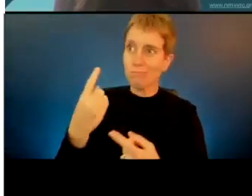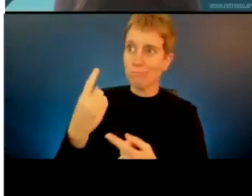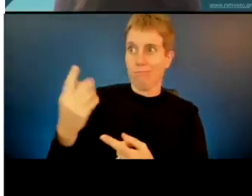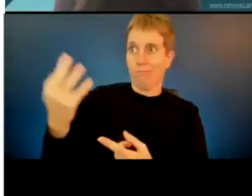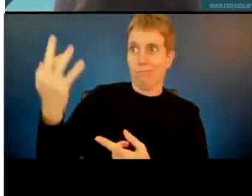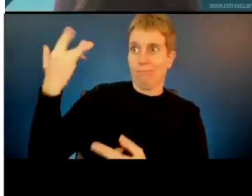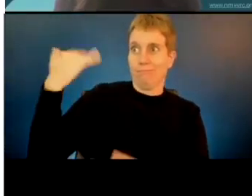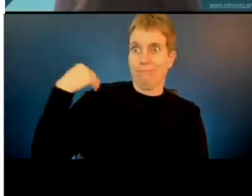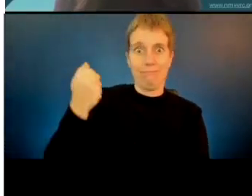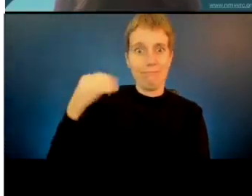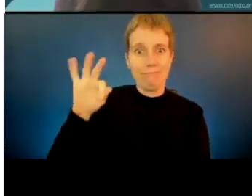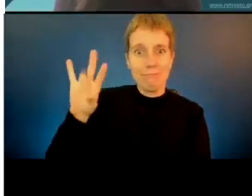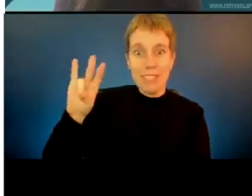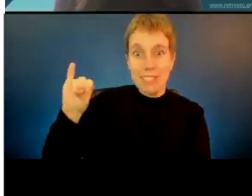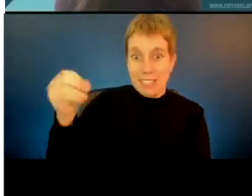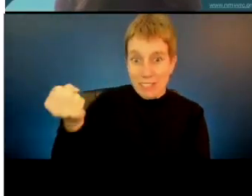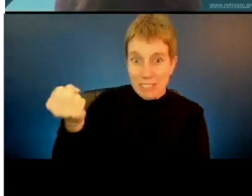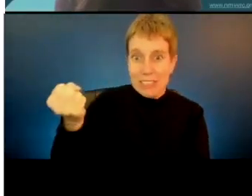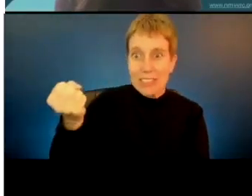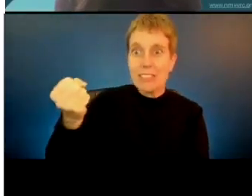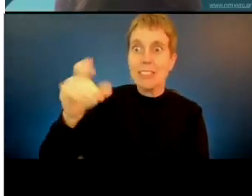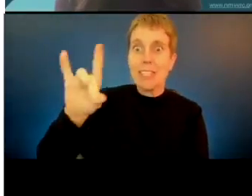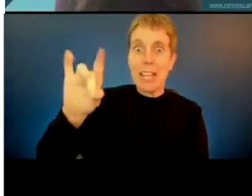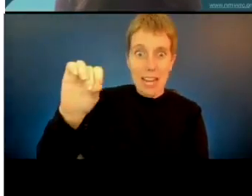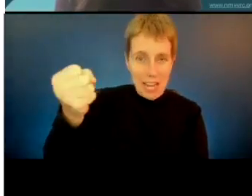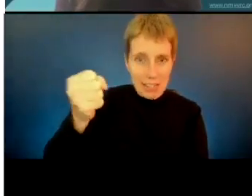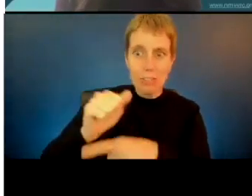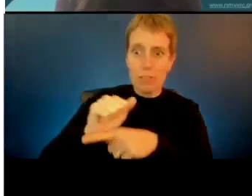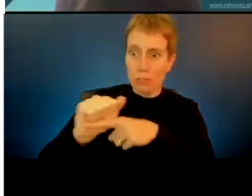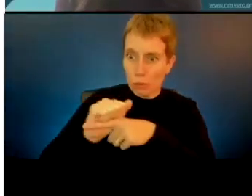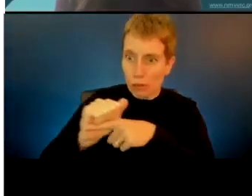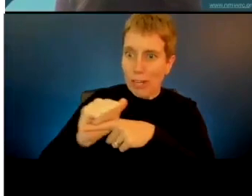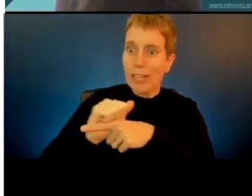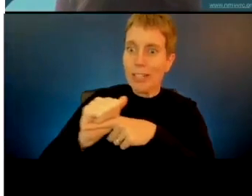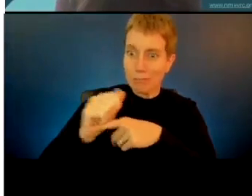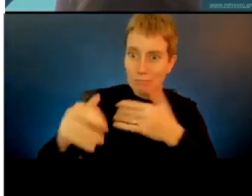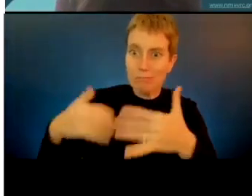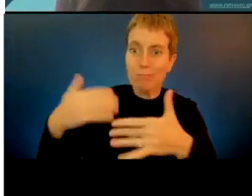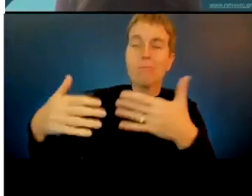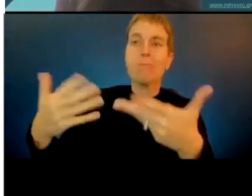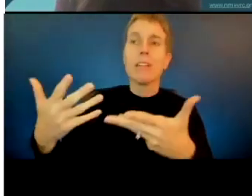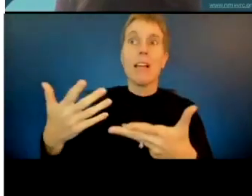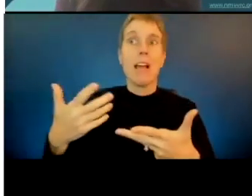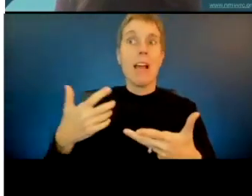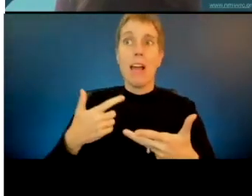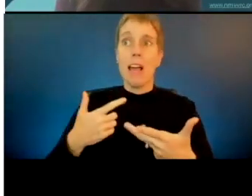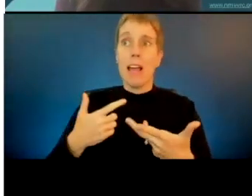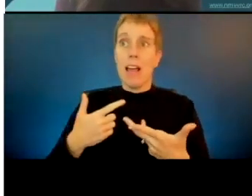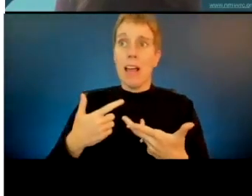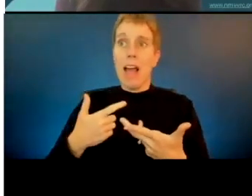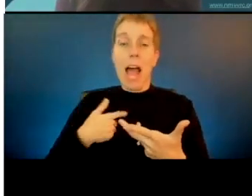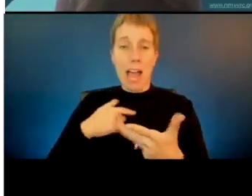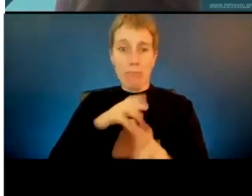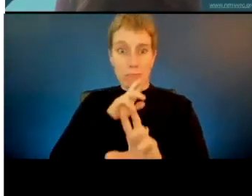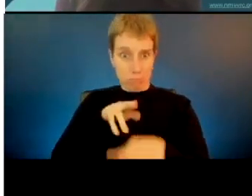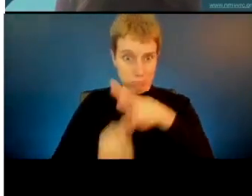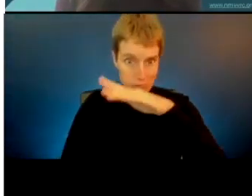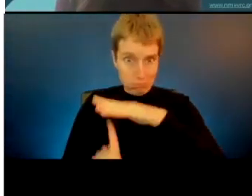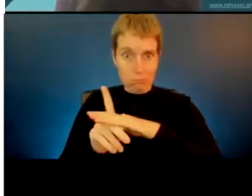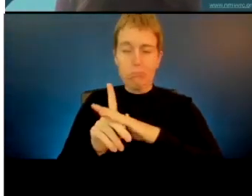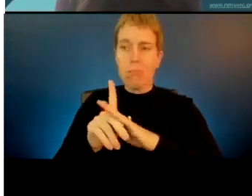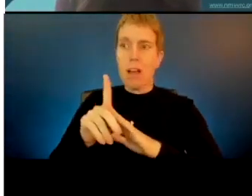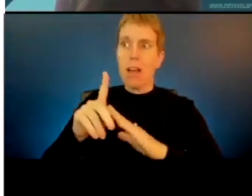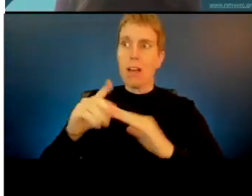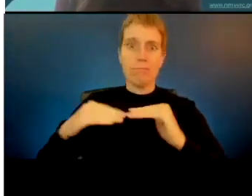beginning in the early 80s and continuing on. And I've responded in excess of 20 incidents, including